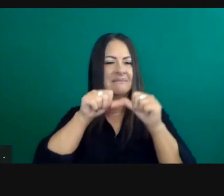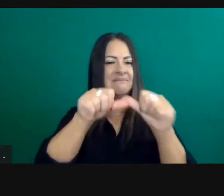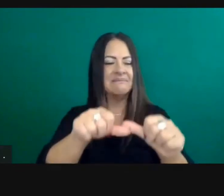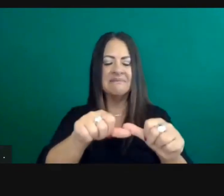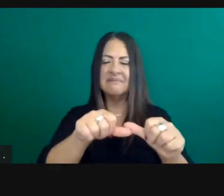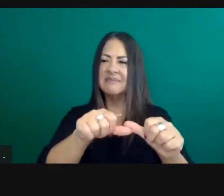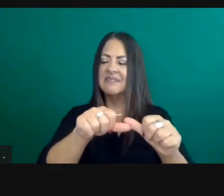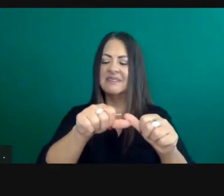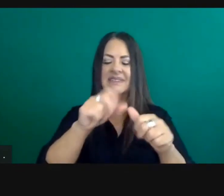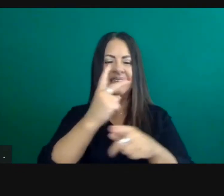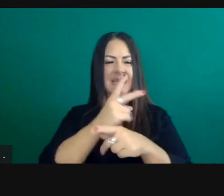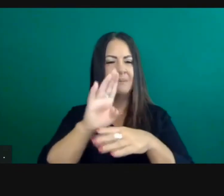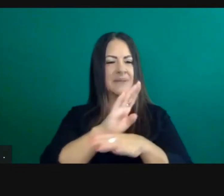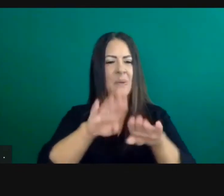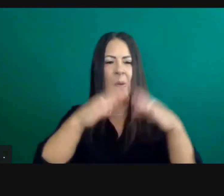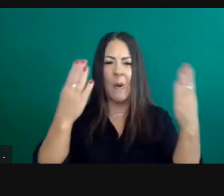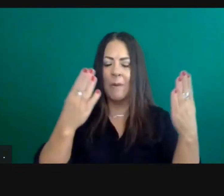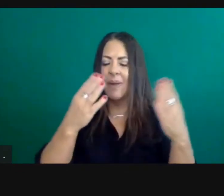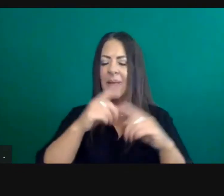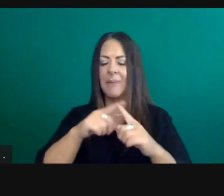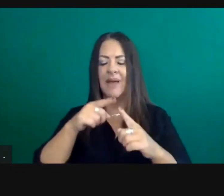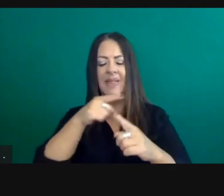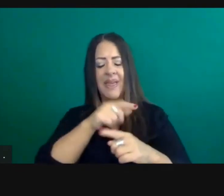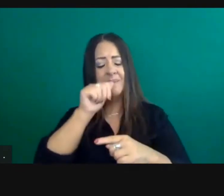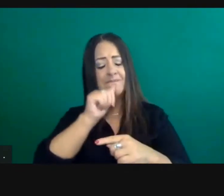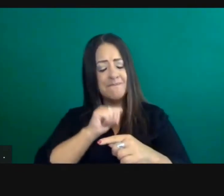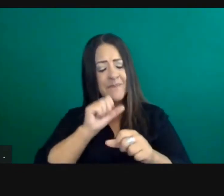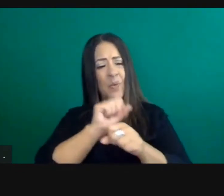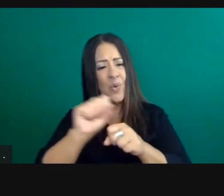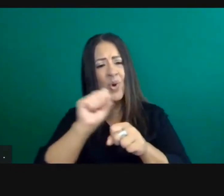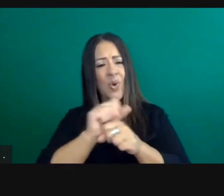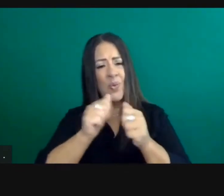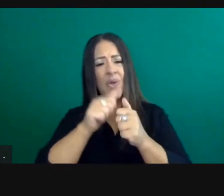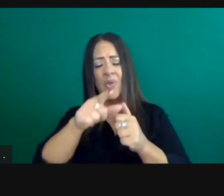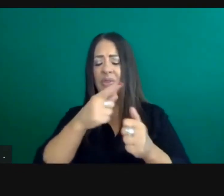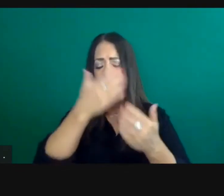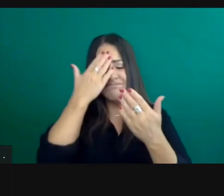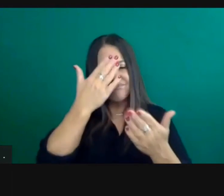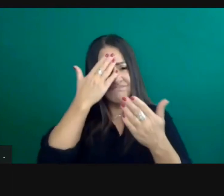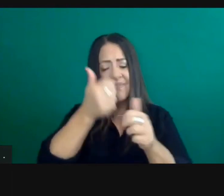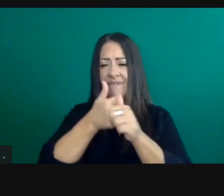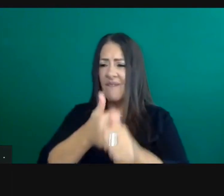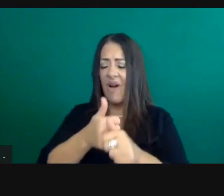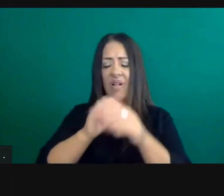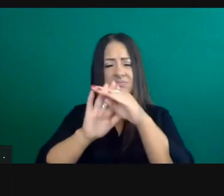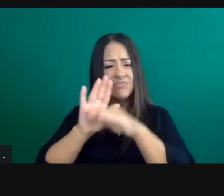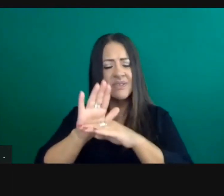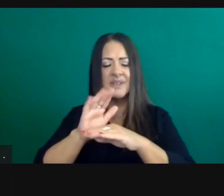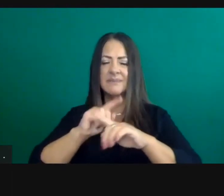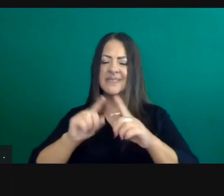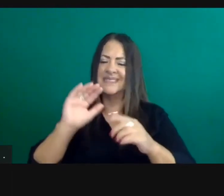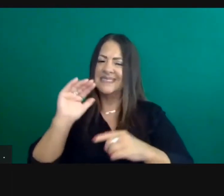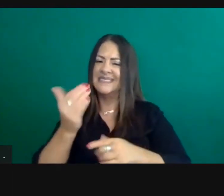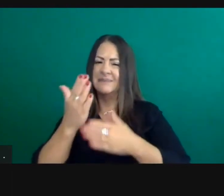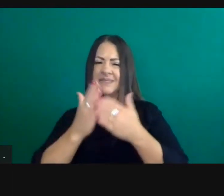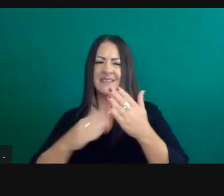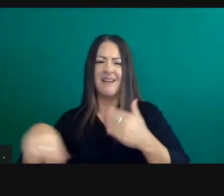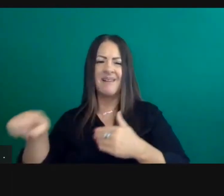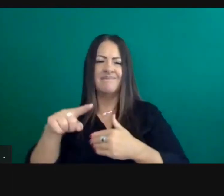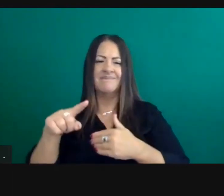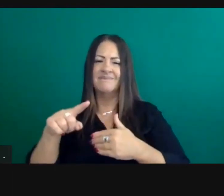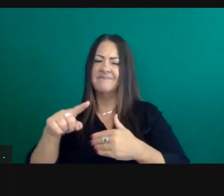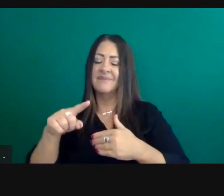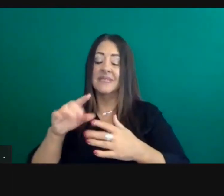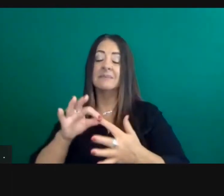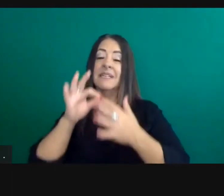you? Are you concerned the slow and stringent approach may prompt non-compliance? And also, it seems like the pushback from at least the nail salon